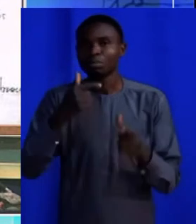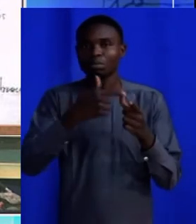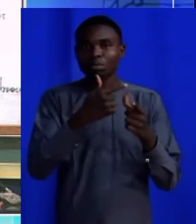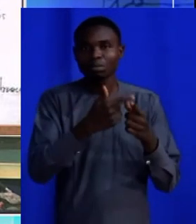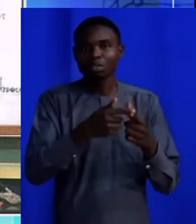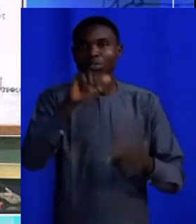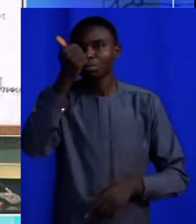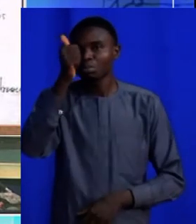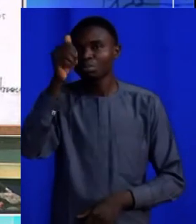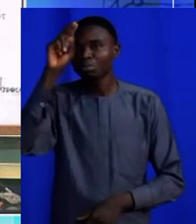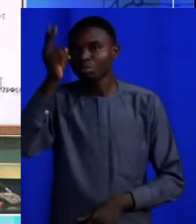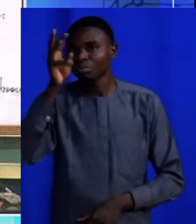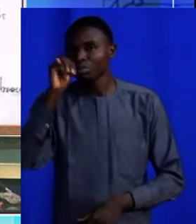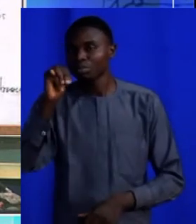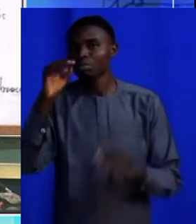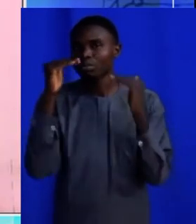Do we have more?